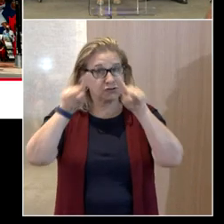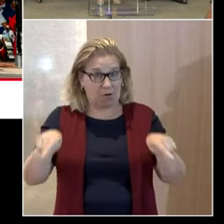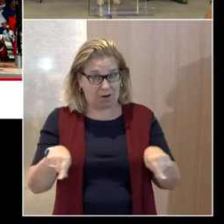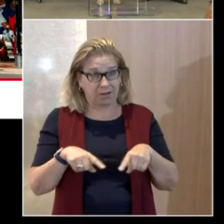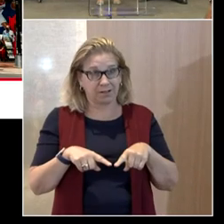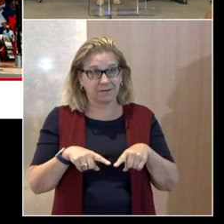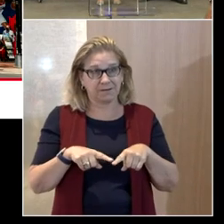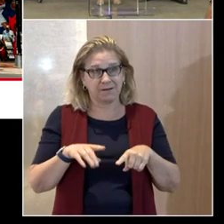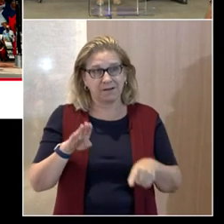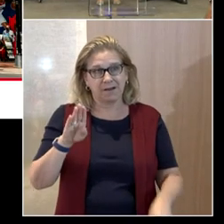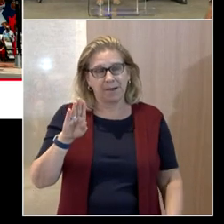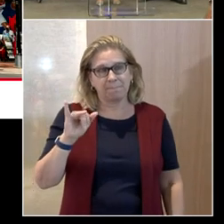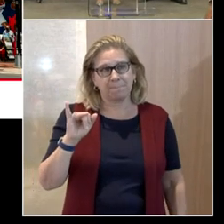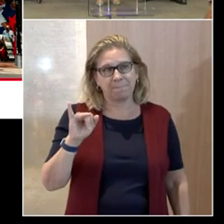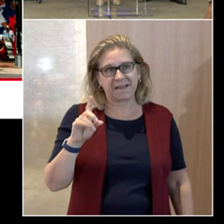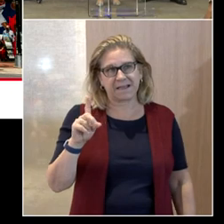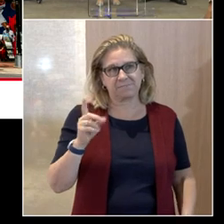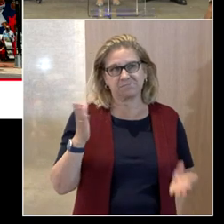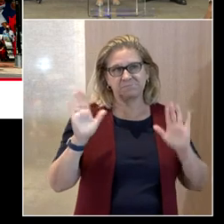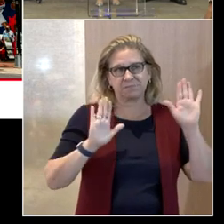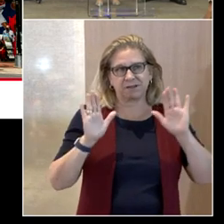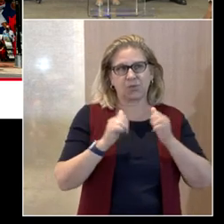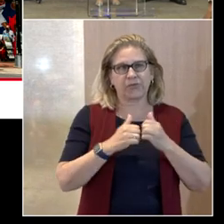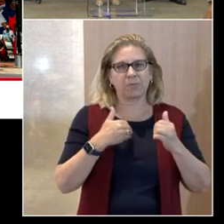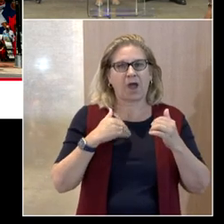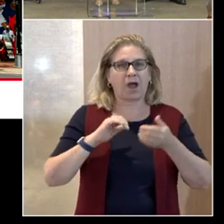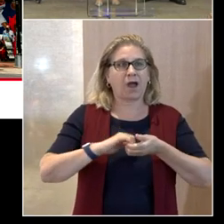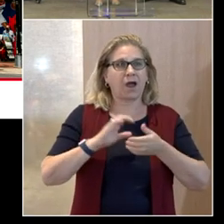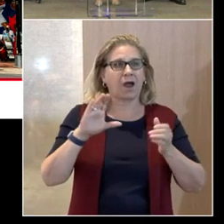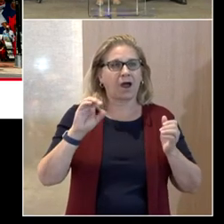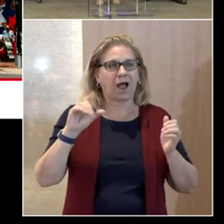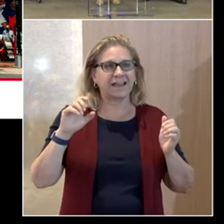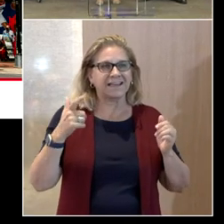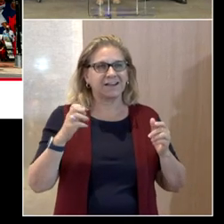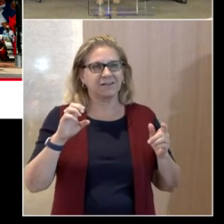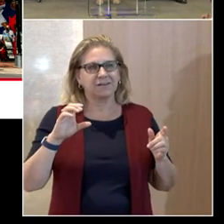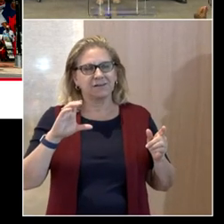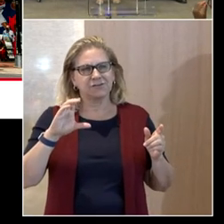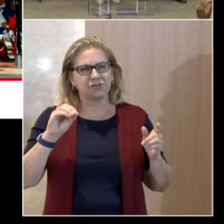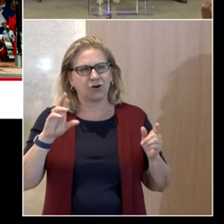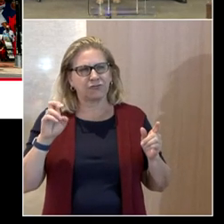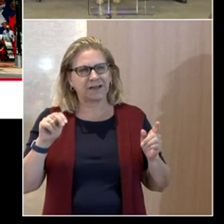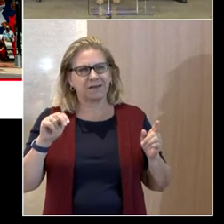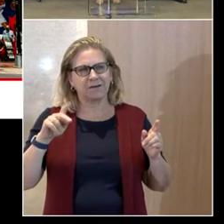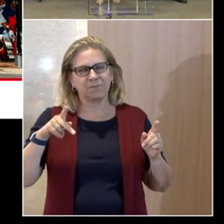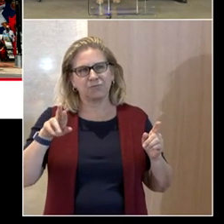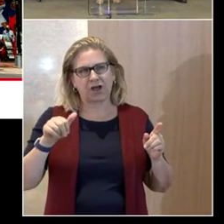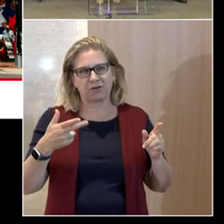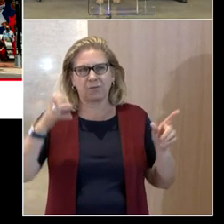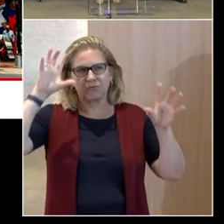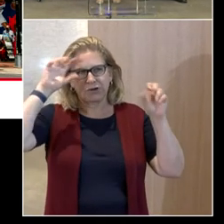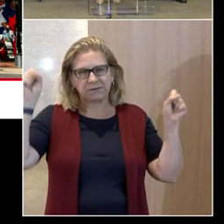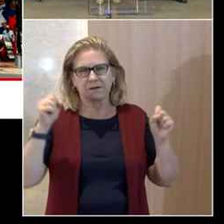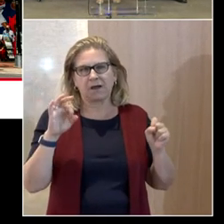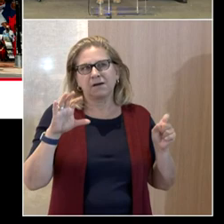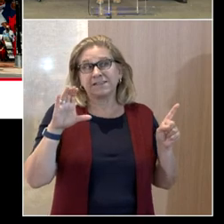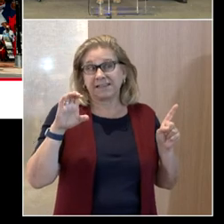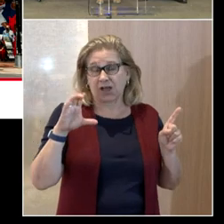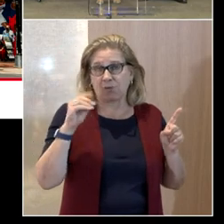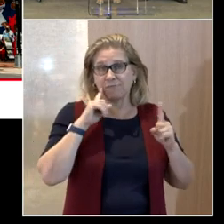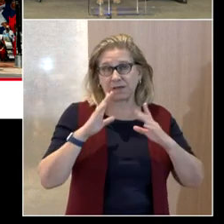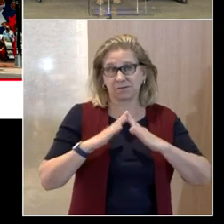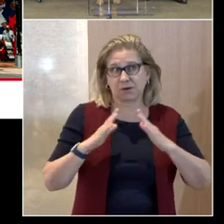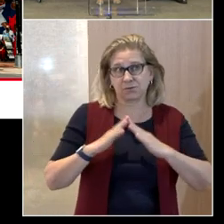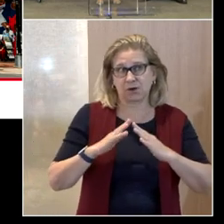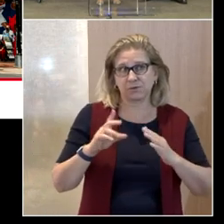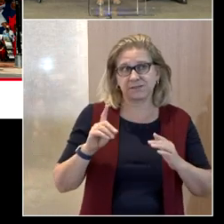my colleague, Jaron Price, who is President and CEO of the Downtown DC Bid. Together, our two